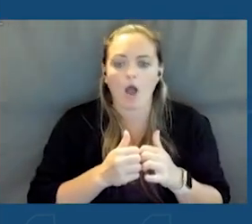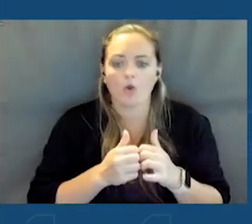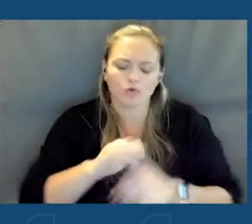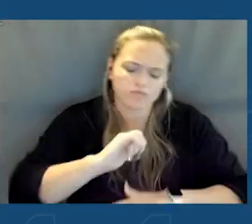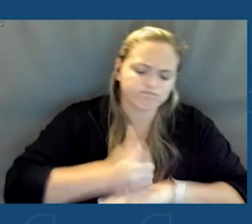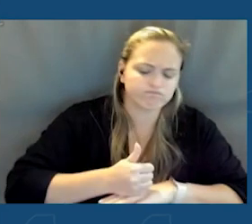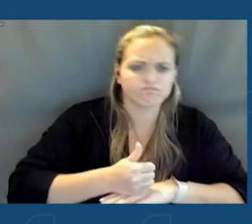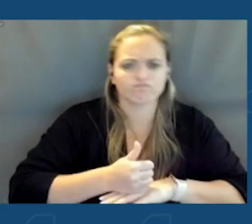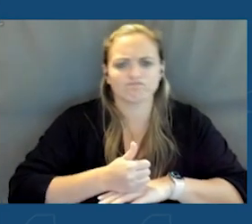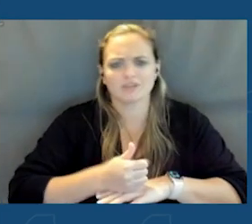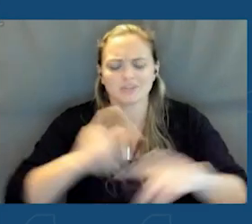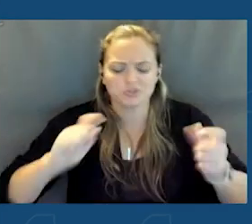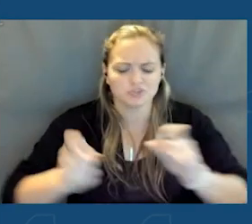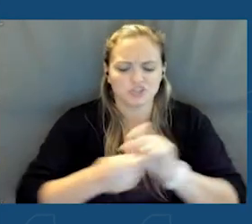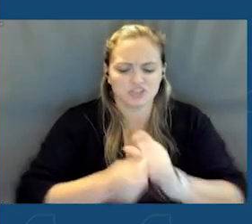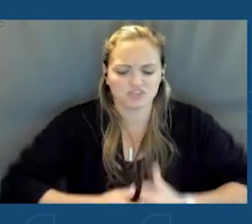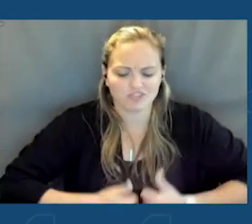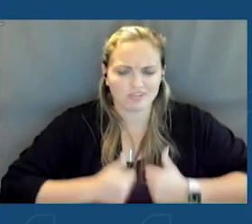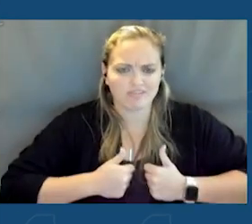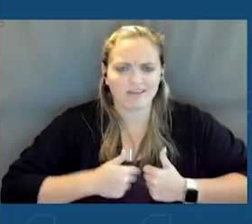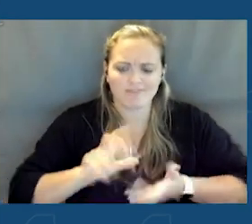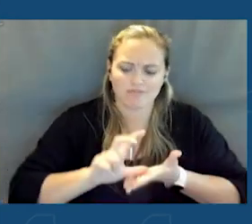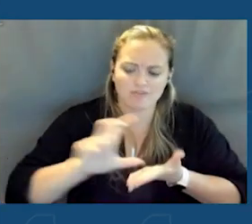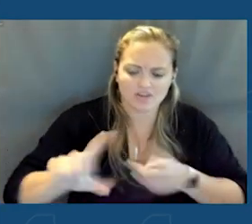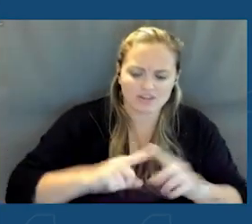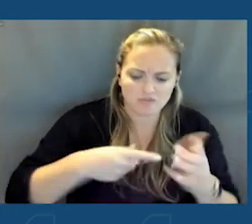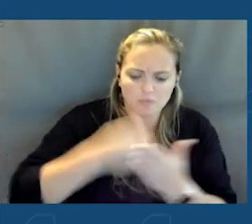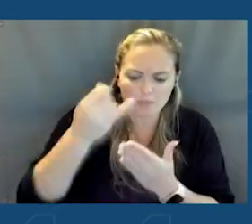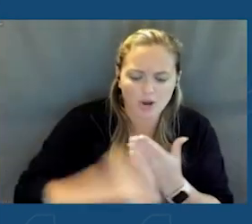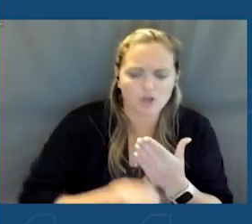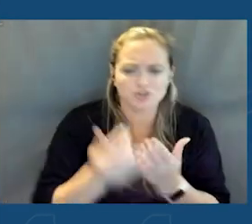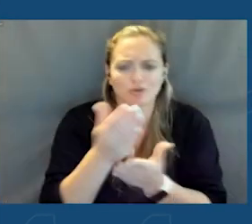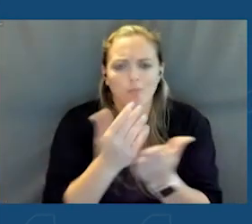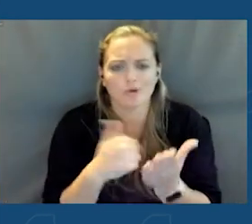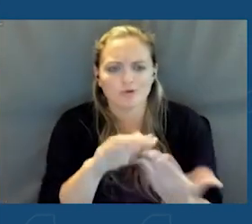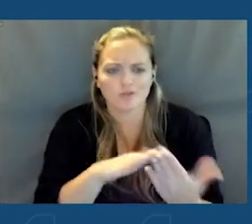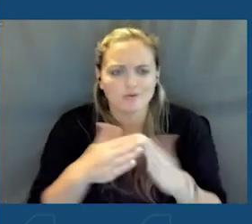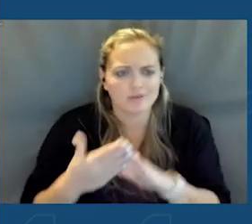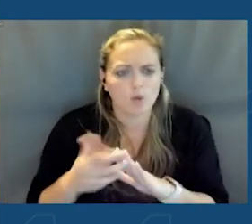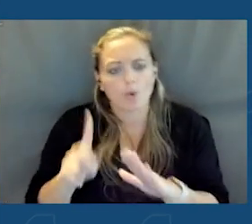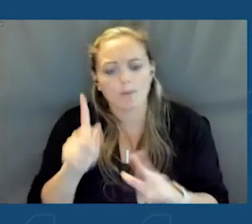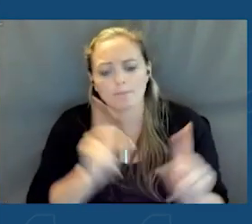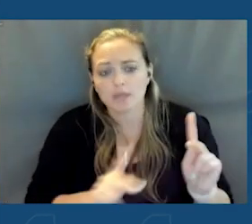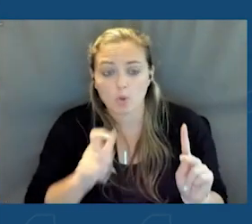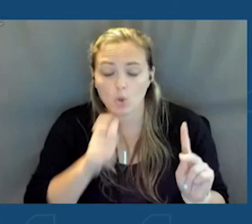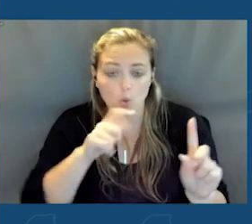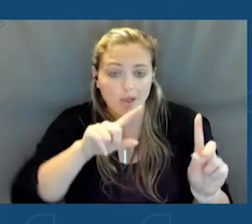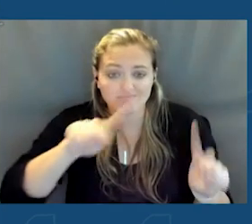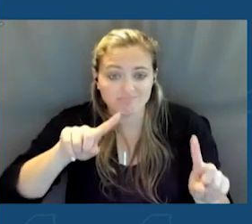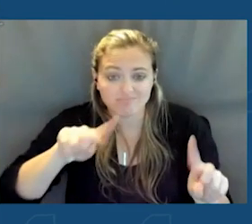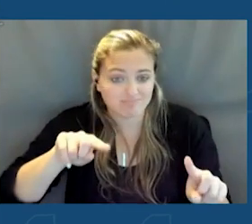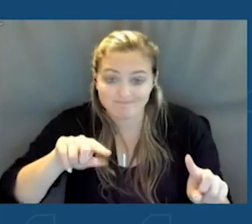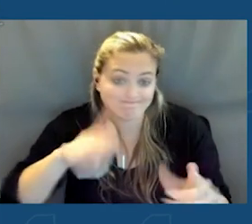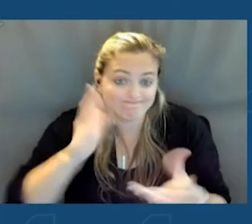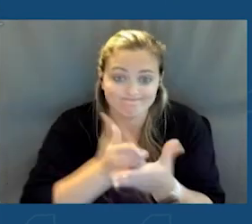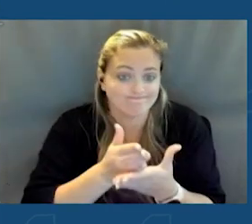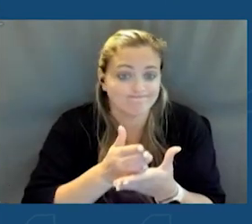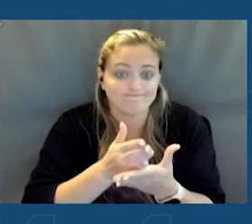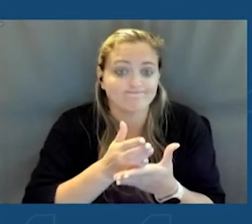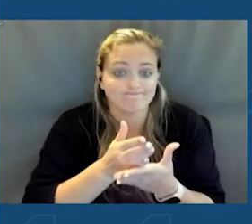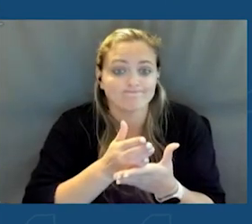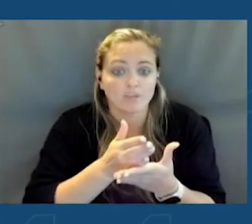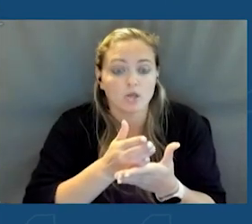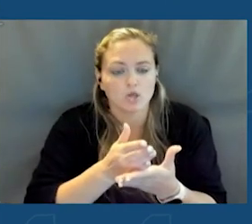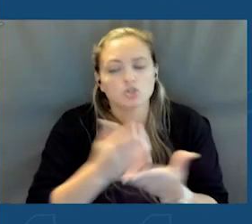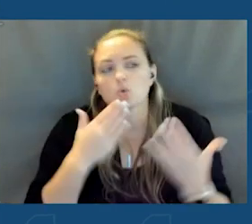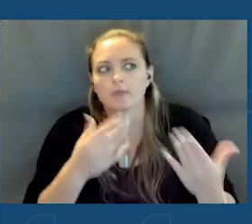to transform lives and to invest in projects in parts of our cities where people had not gone before. And I thank you for that. And I only